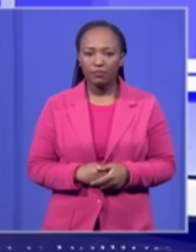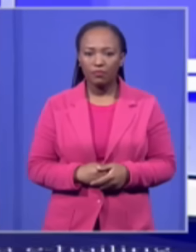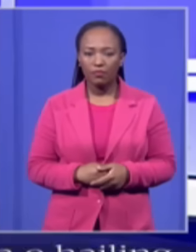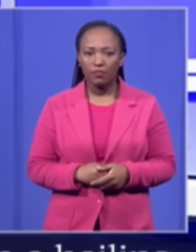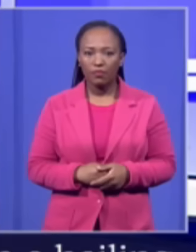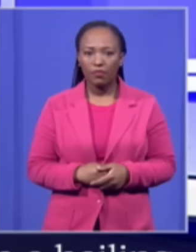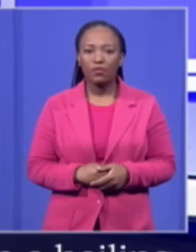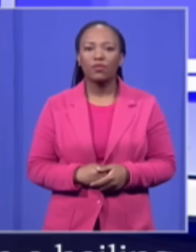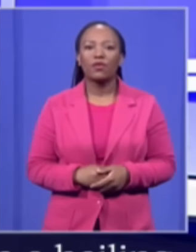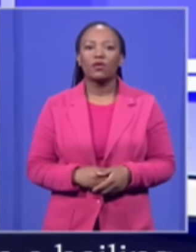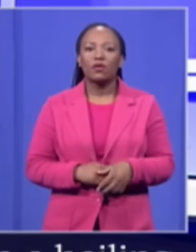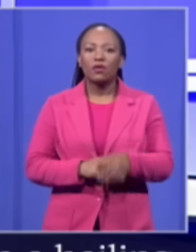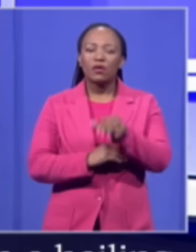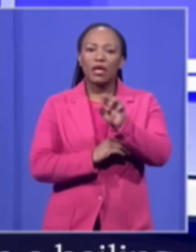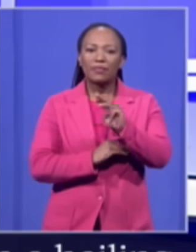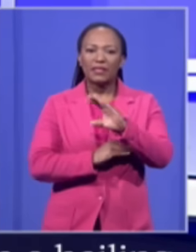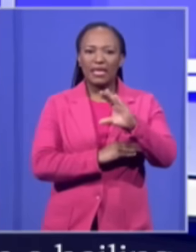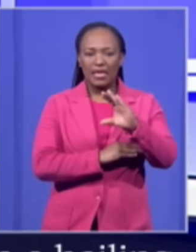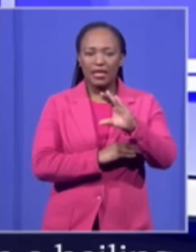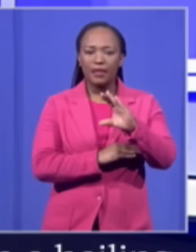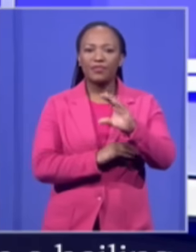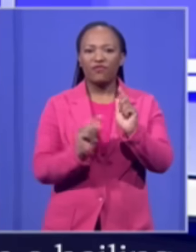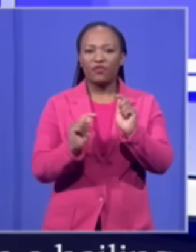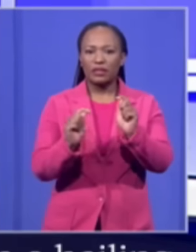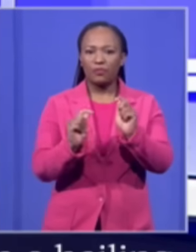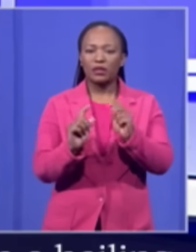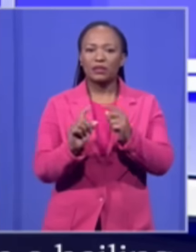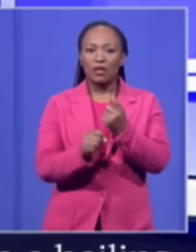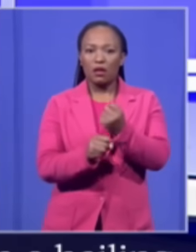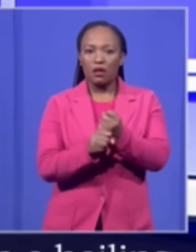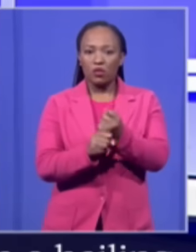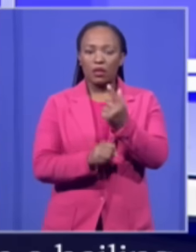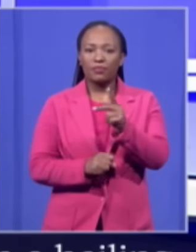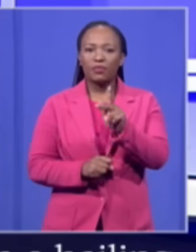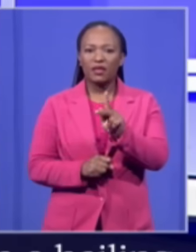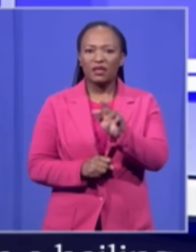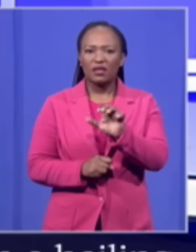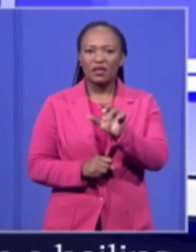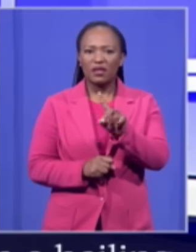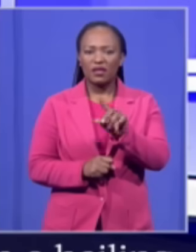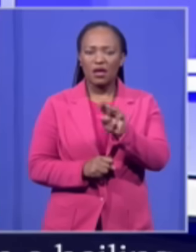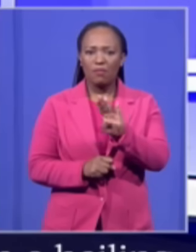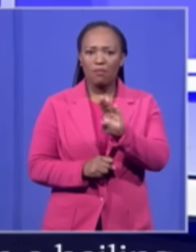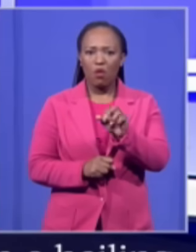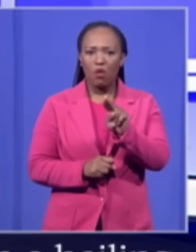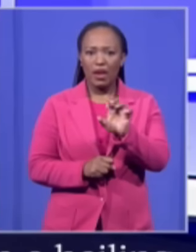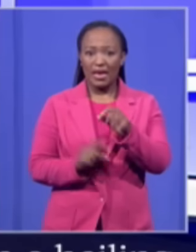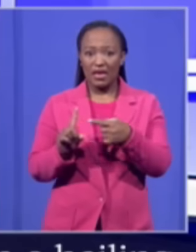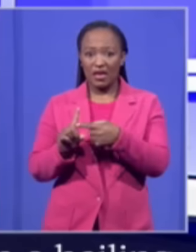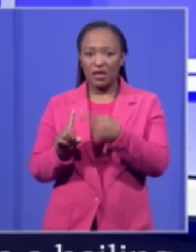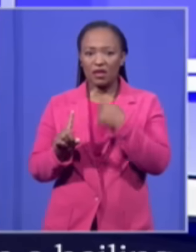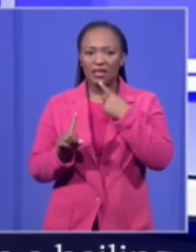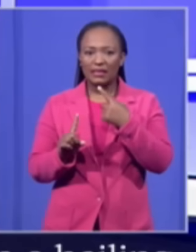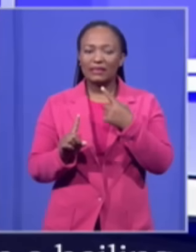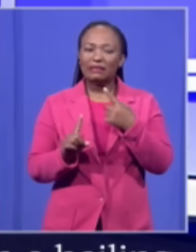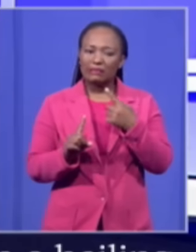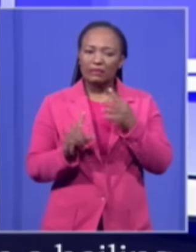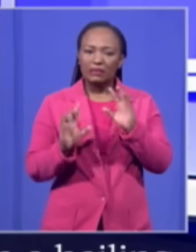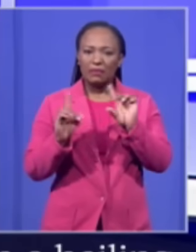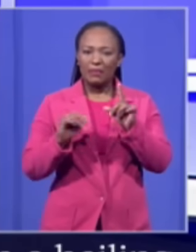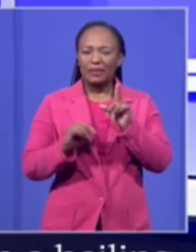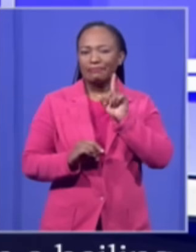Khabagare mokhuduthamaga wa dipalangwa mo Gauteng ke di bone dia le tlabela a re lefapha le tlhoka go bona mokgwa wa go samagana le bodirelo